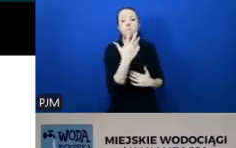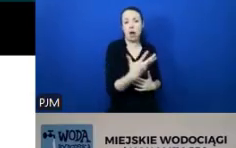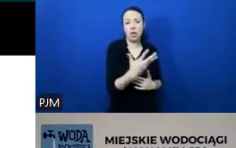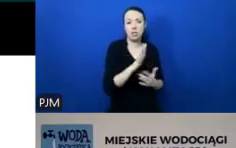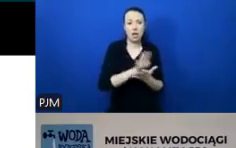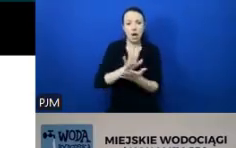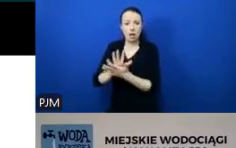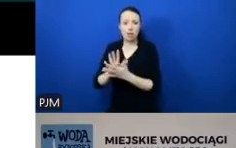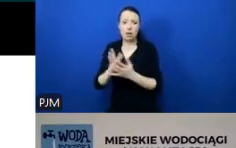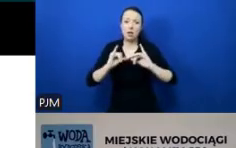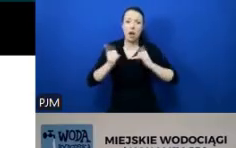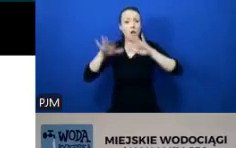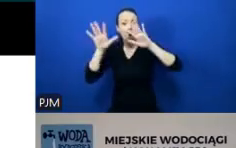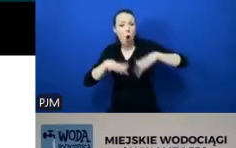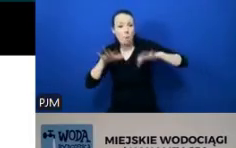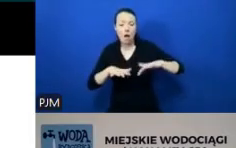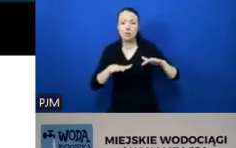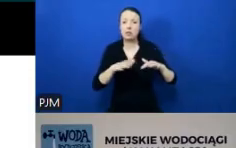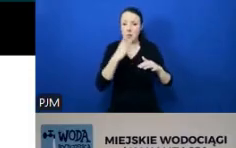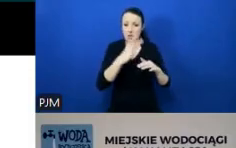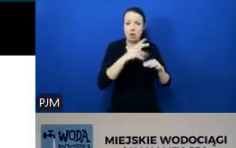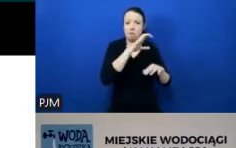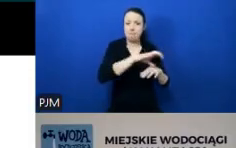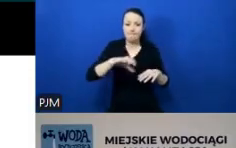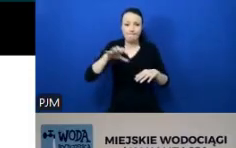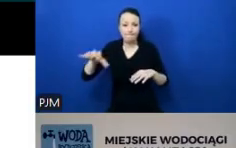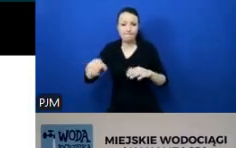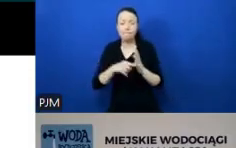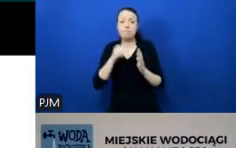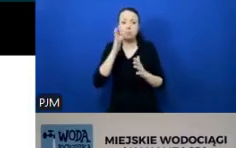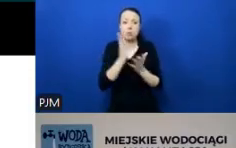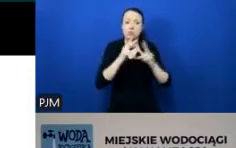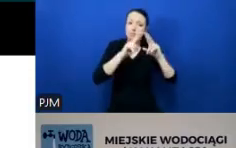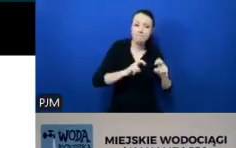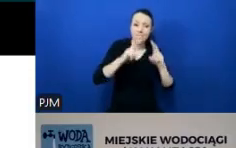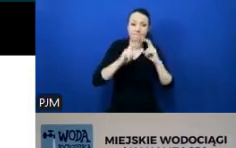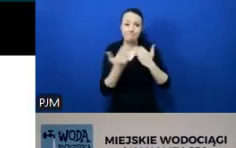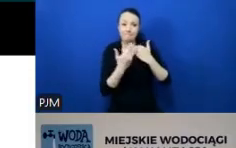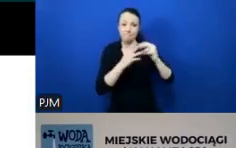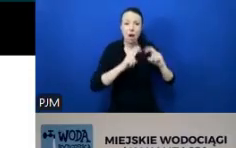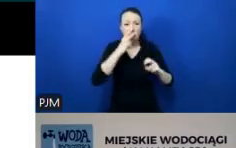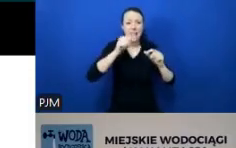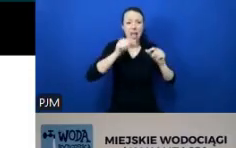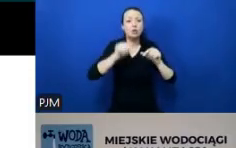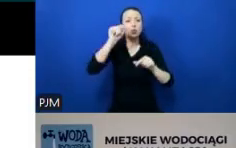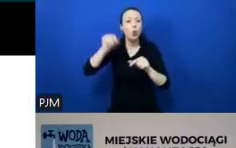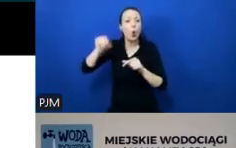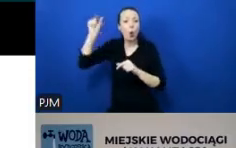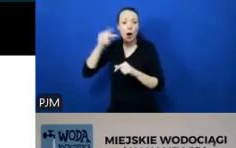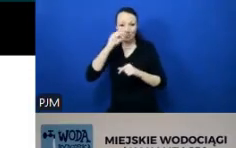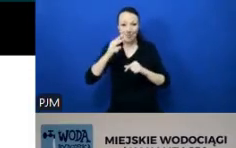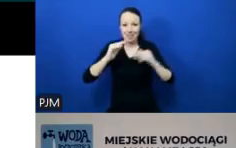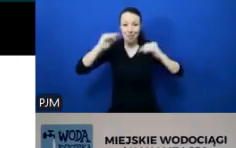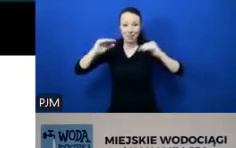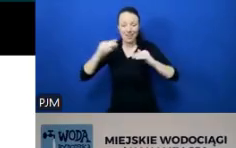5 specific rainfalls that formed the basis for the analysis.